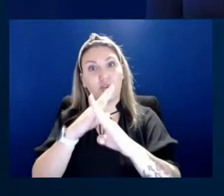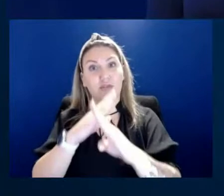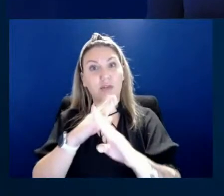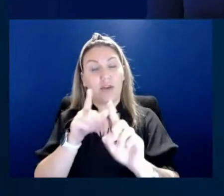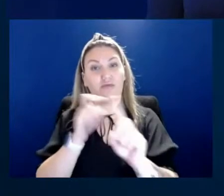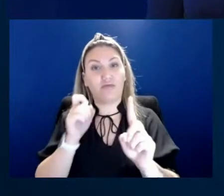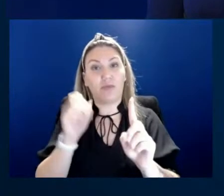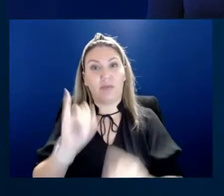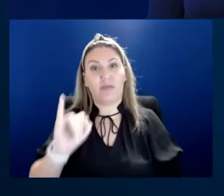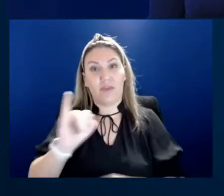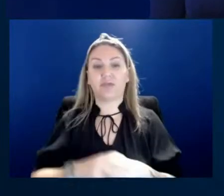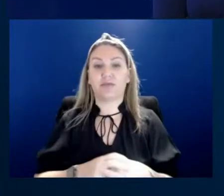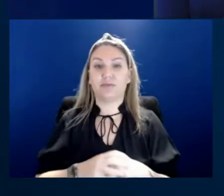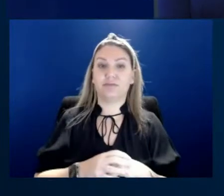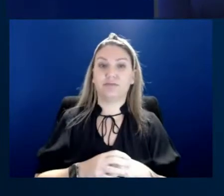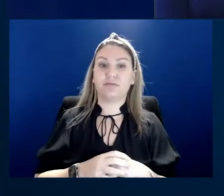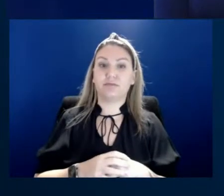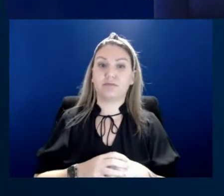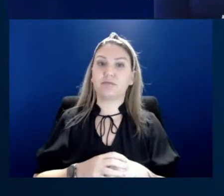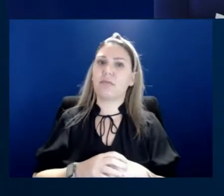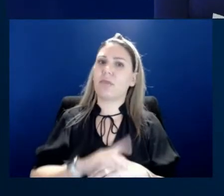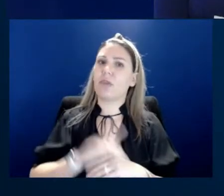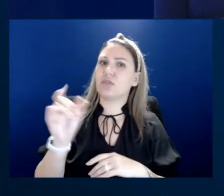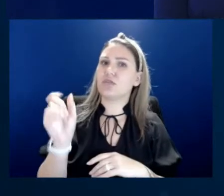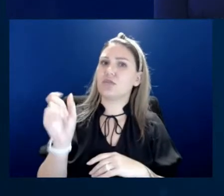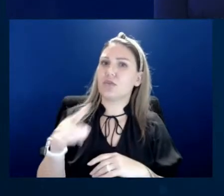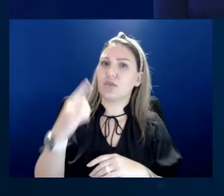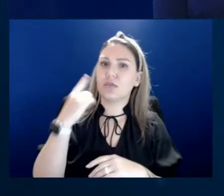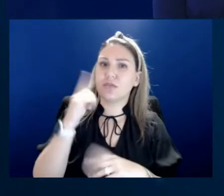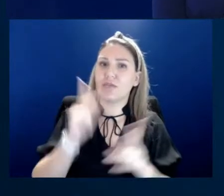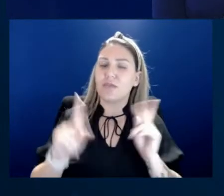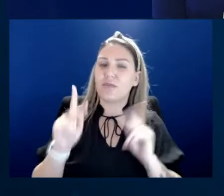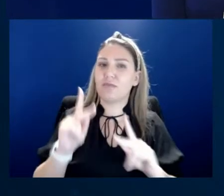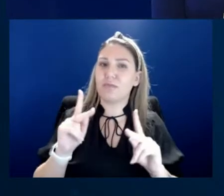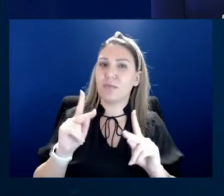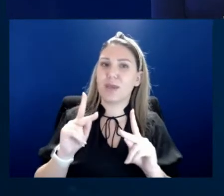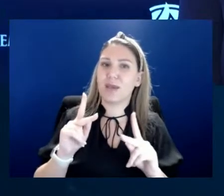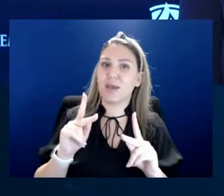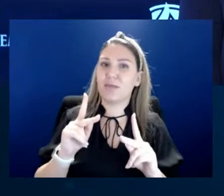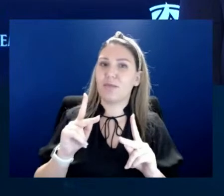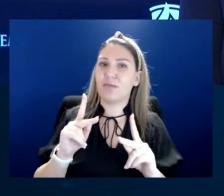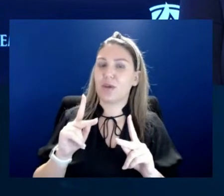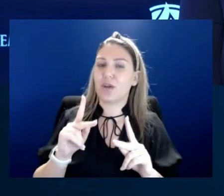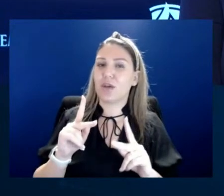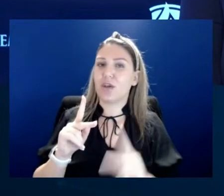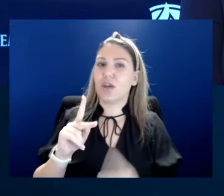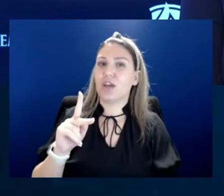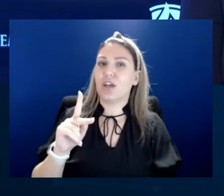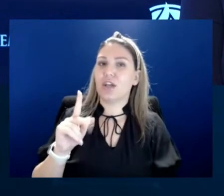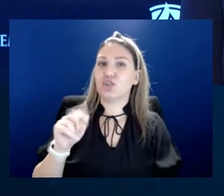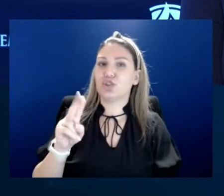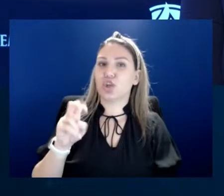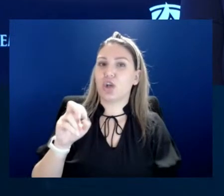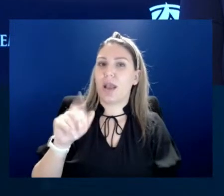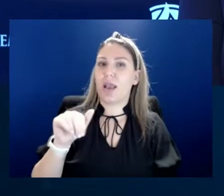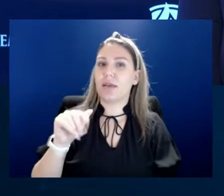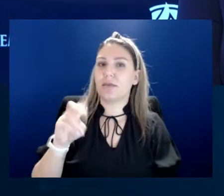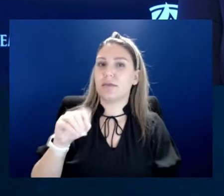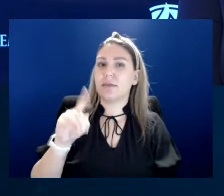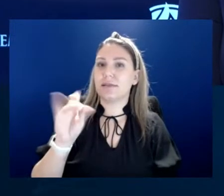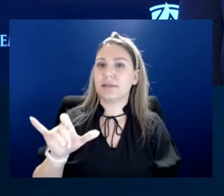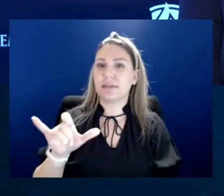All right, we have a question for the folks back over in Cherkasy. I want to go to Dr.